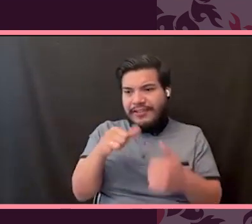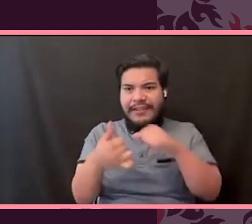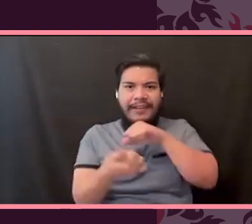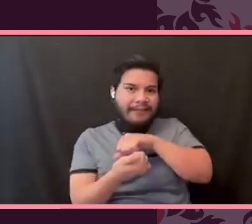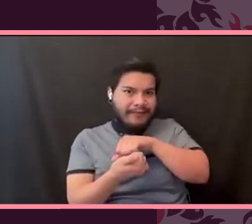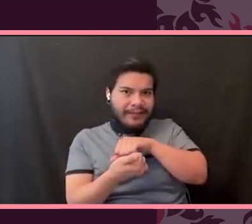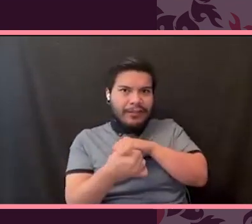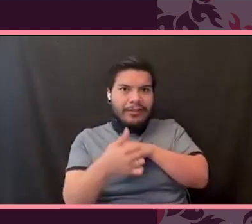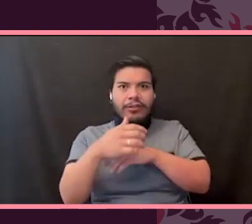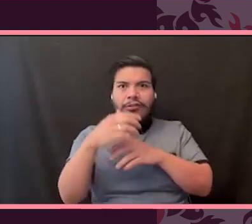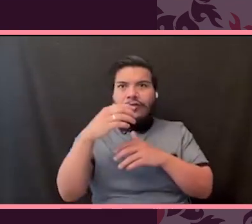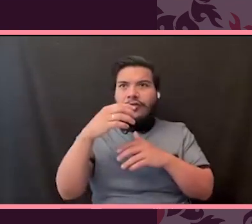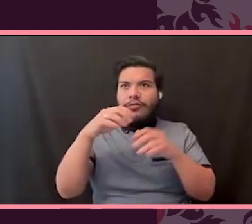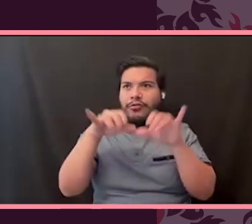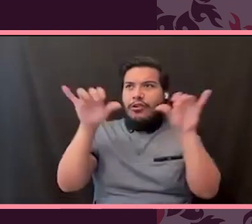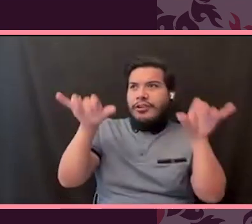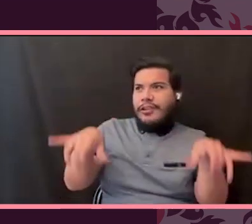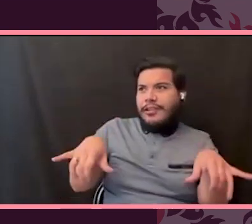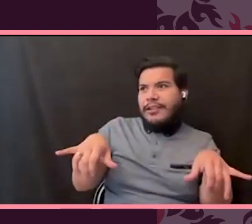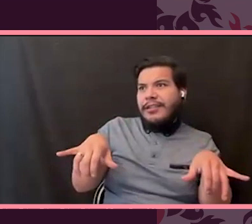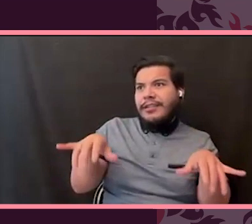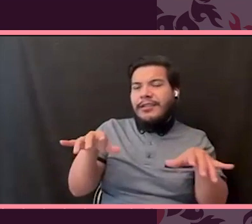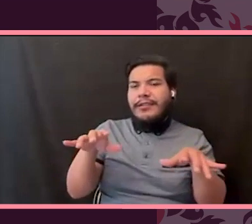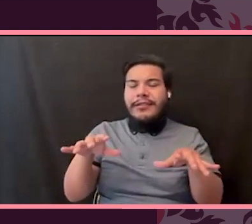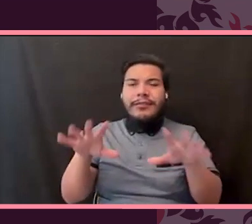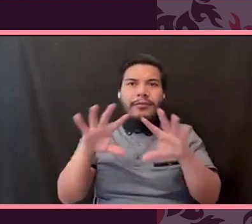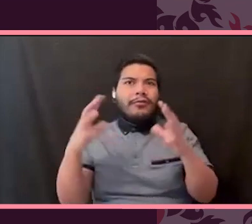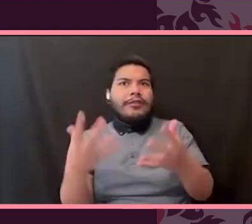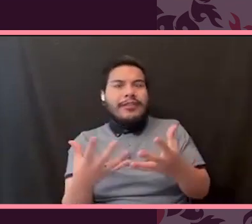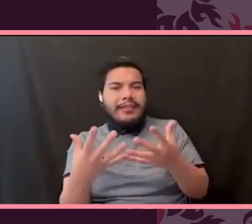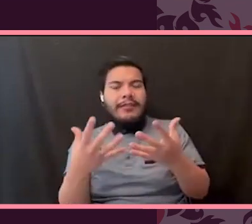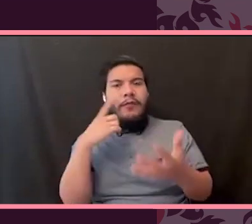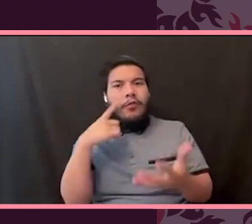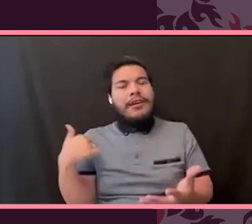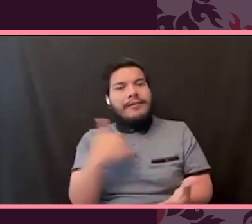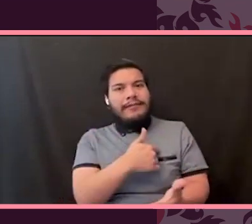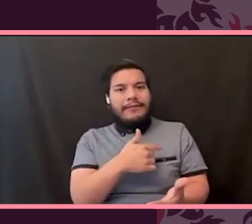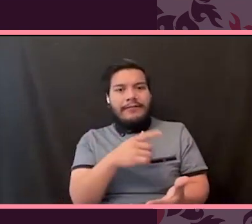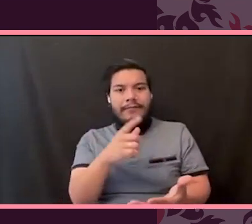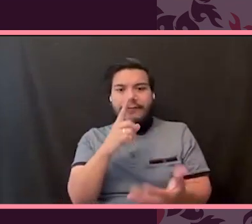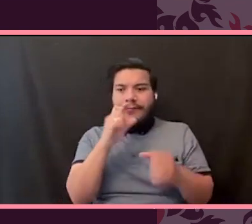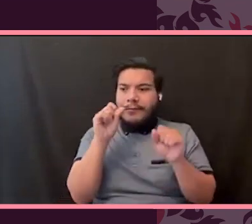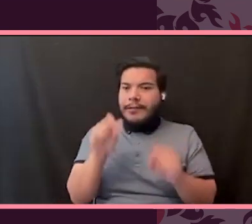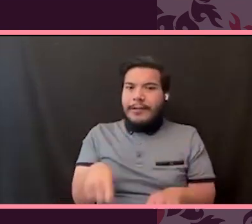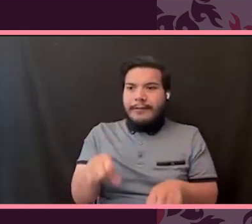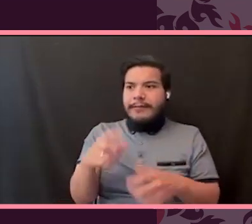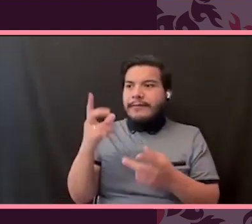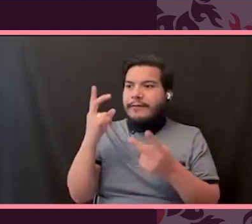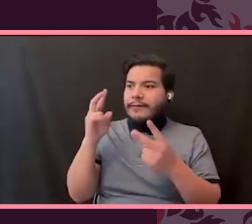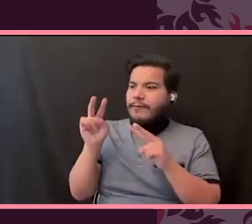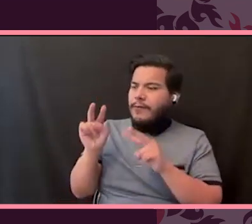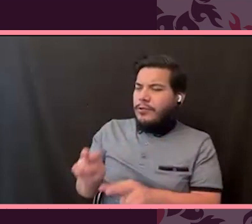culturally for us to be able to view children as